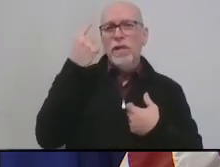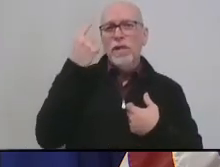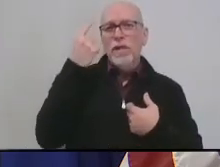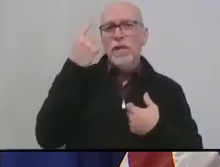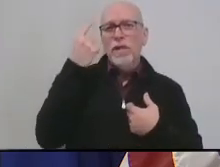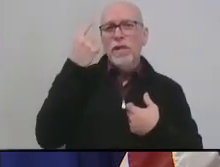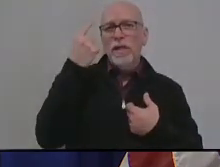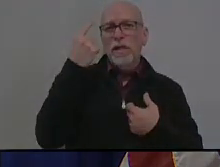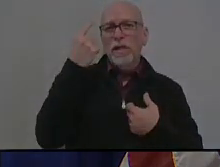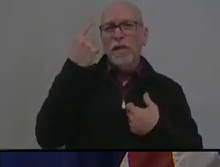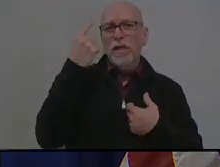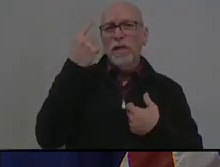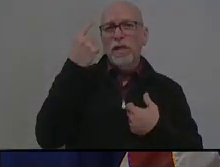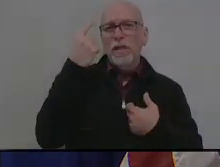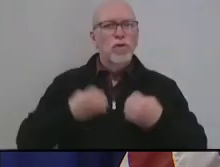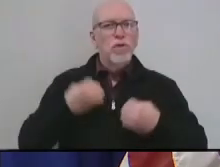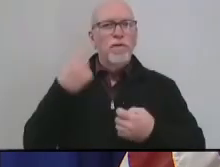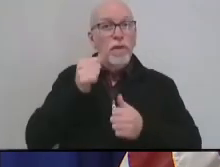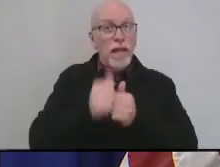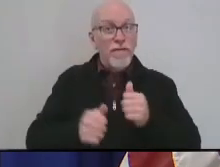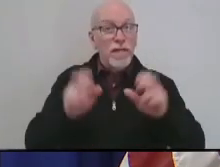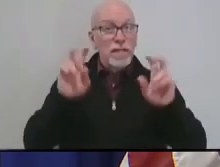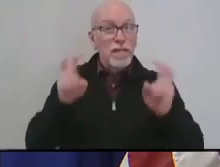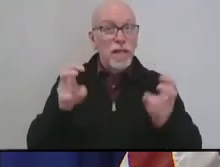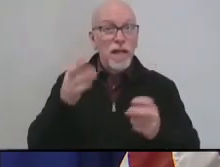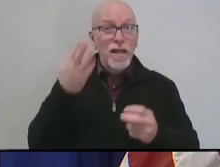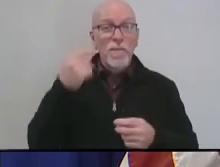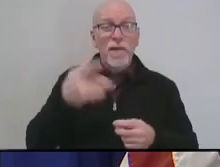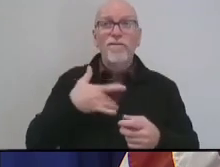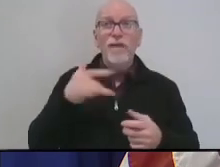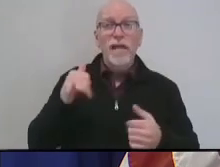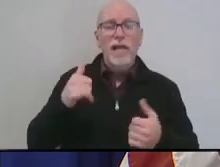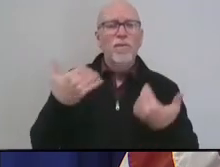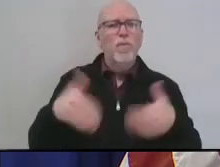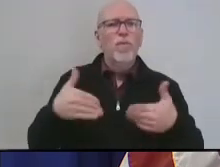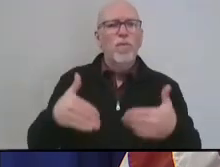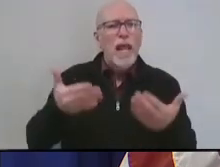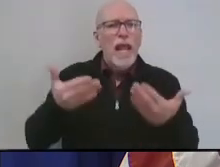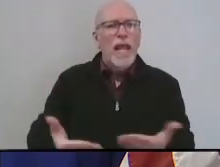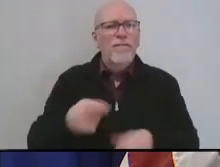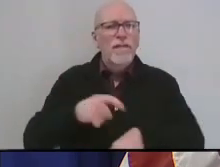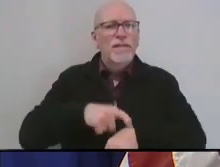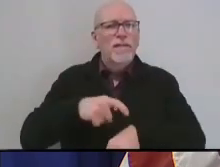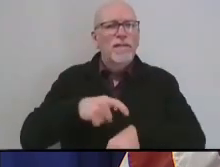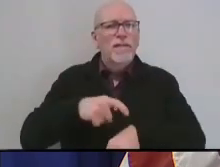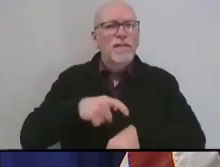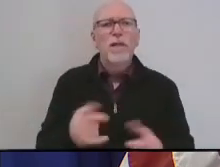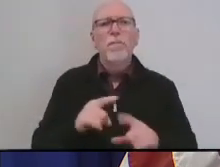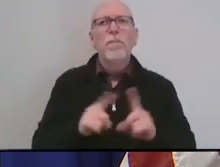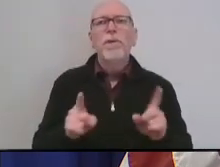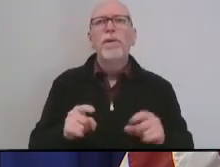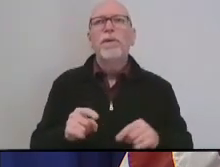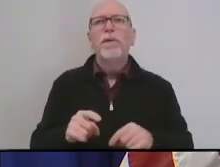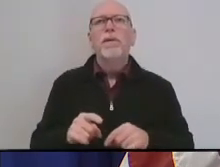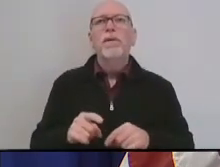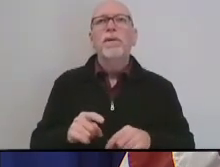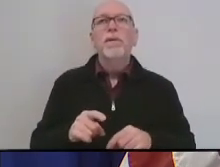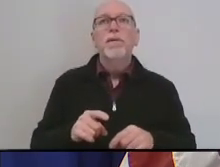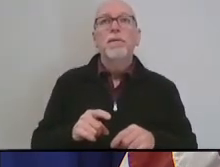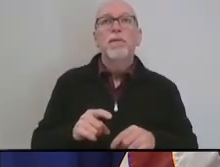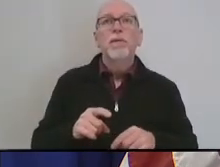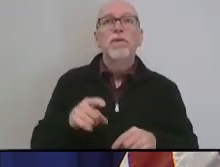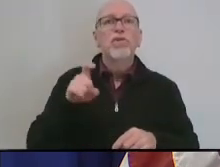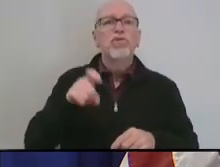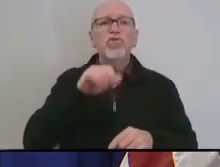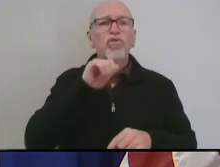like it's a weighty time, but that doesn't ever allow us to pitch the golden